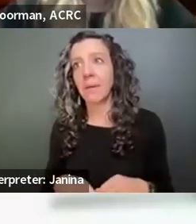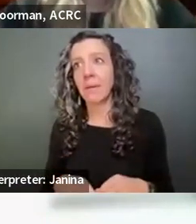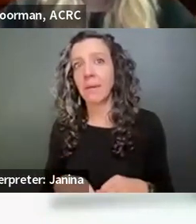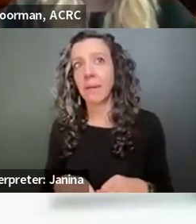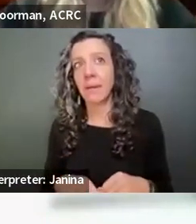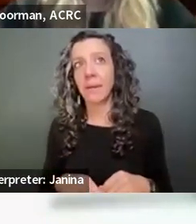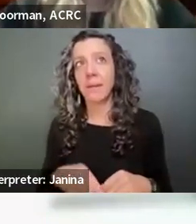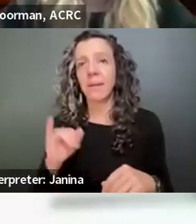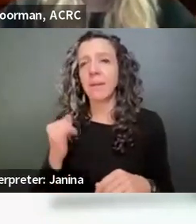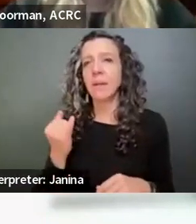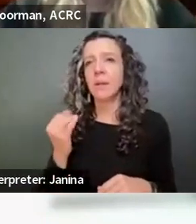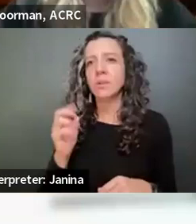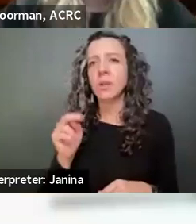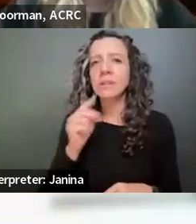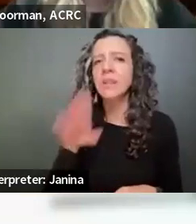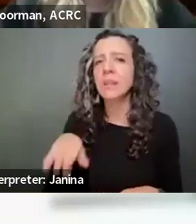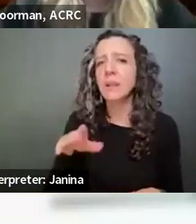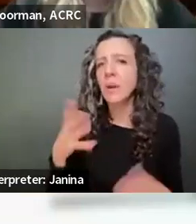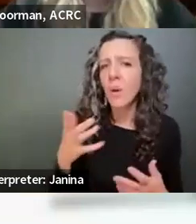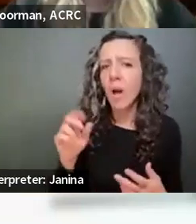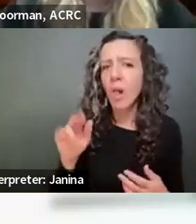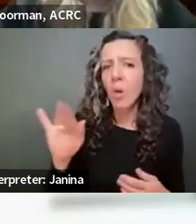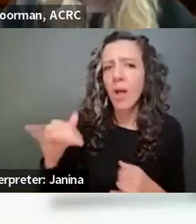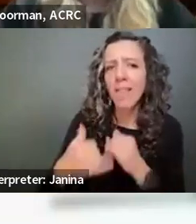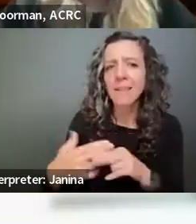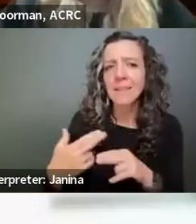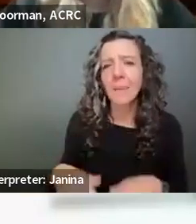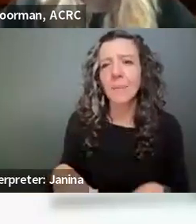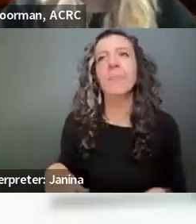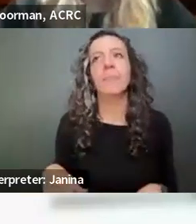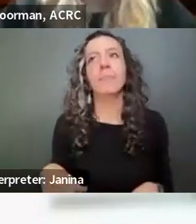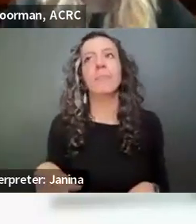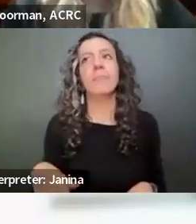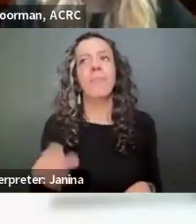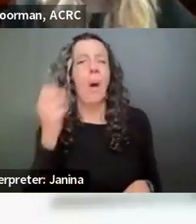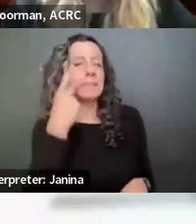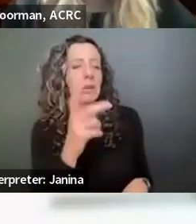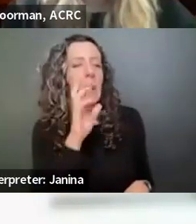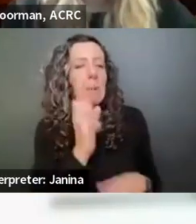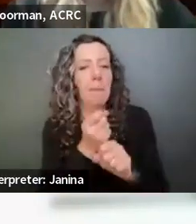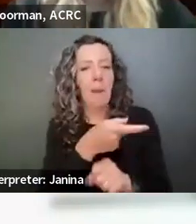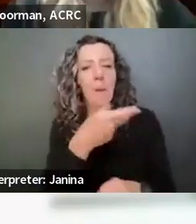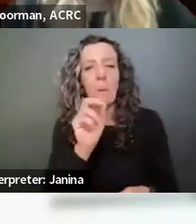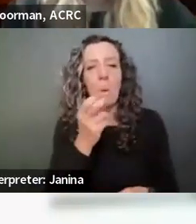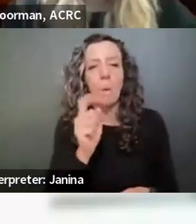And what's Lori's last name? I can also make her co-host. Beatner. Okay, perfect. I see her. Okay.